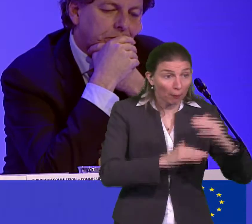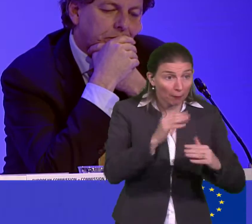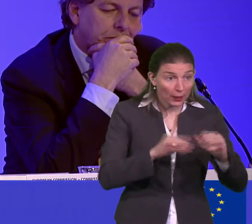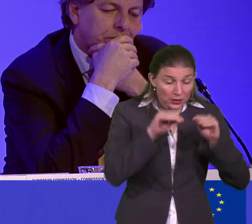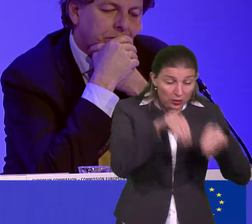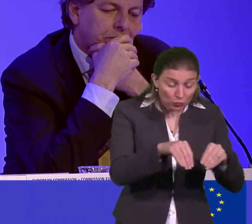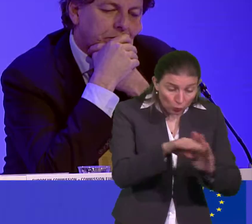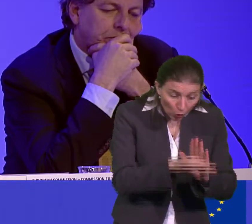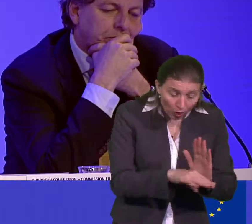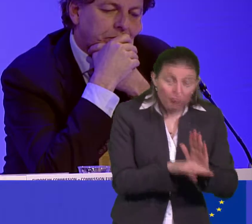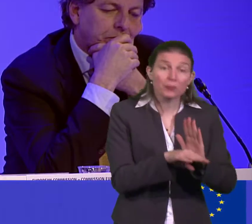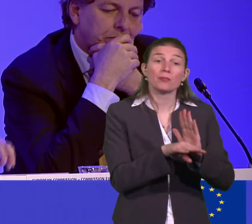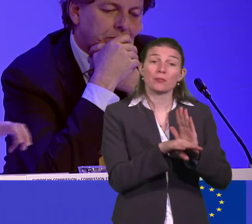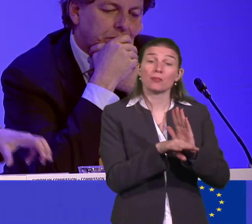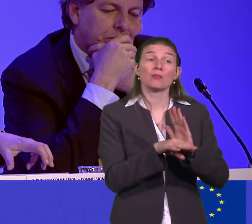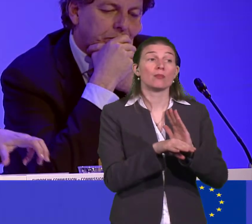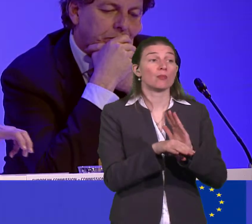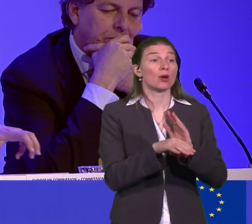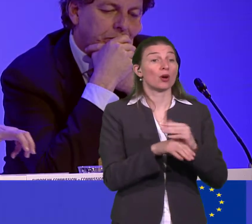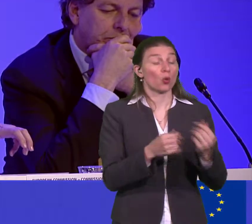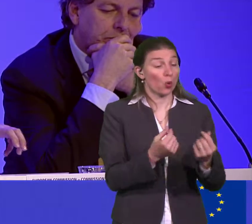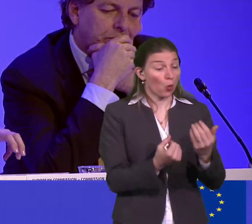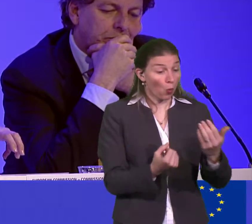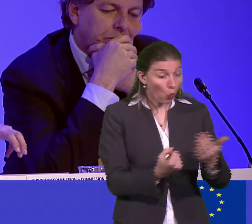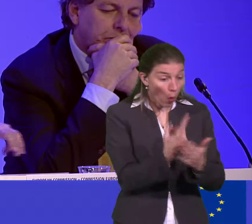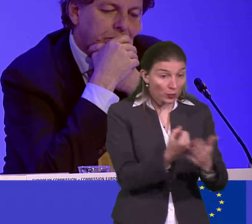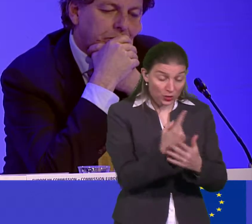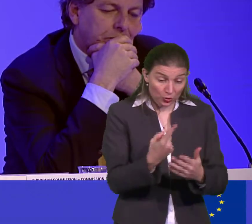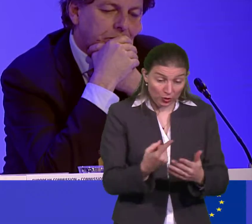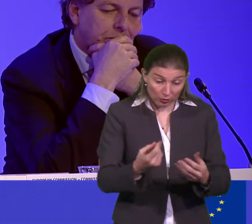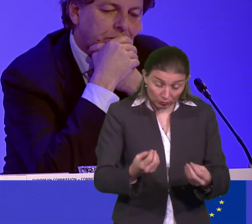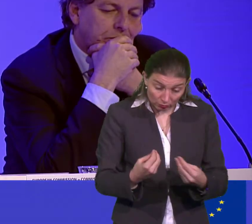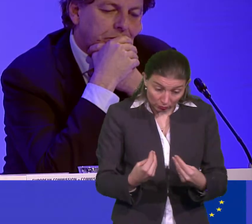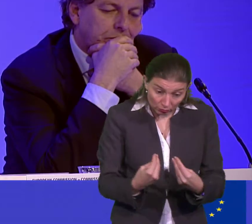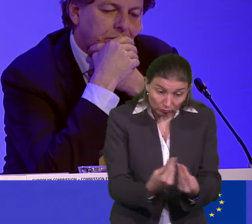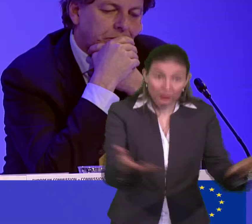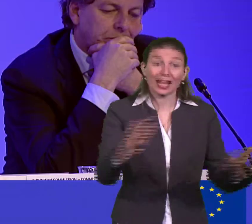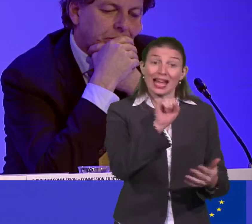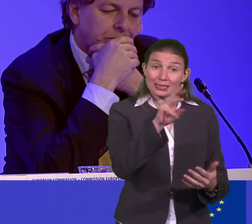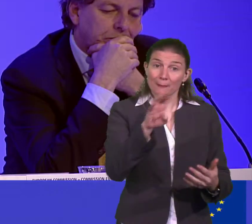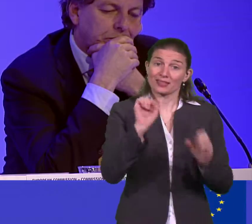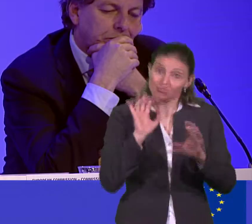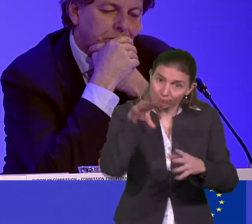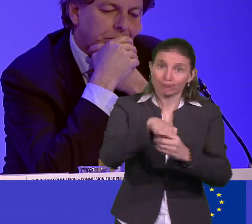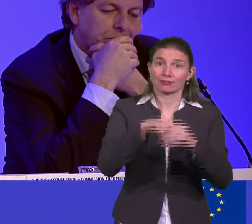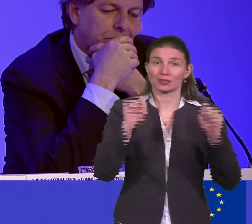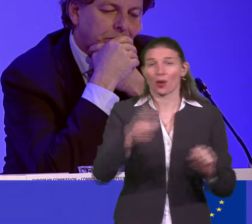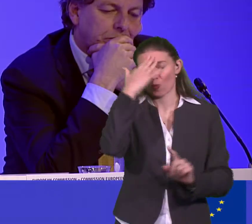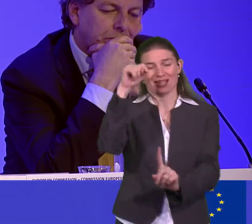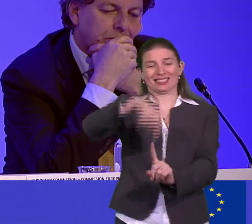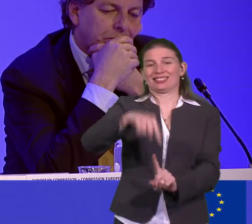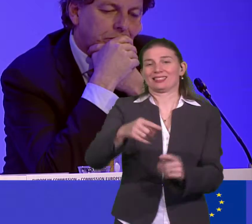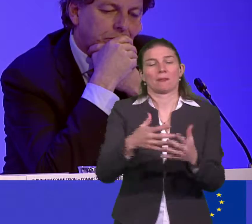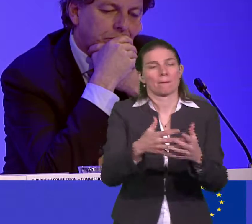that give opportunities for SMEs to be engaged, because we know that this is the biggest generator